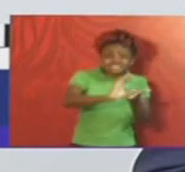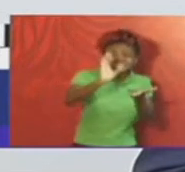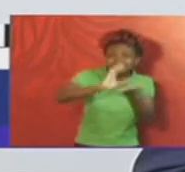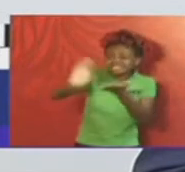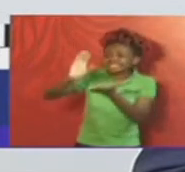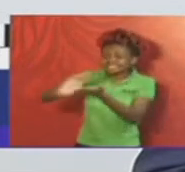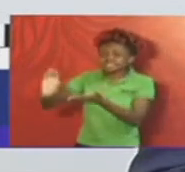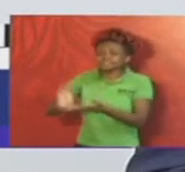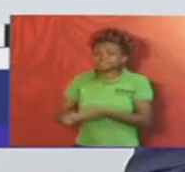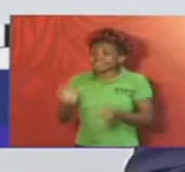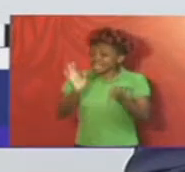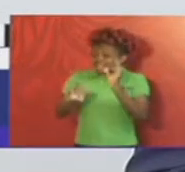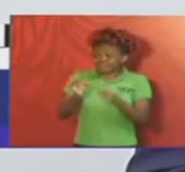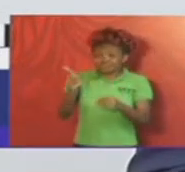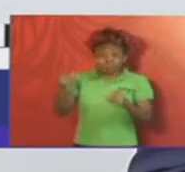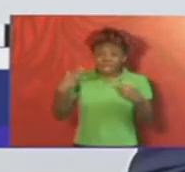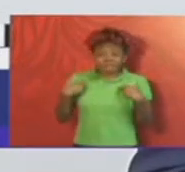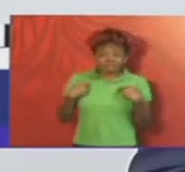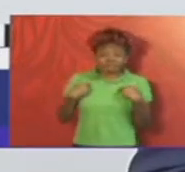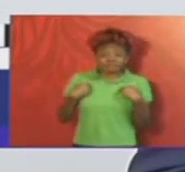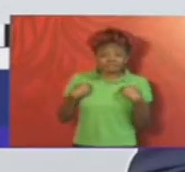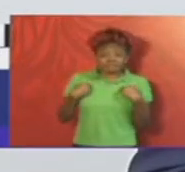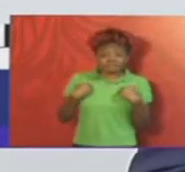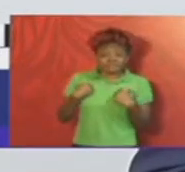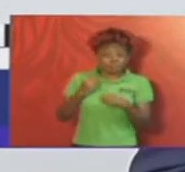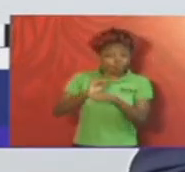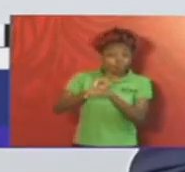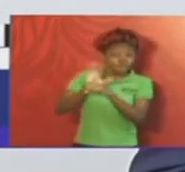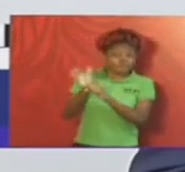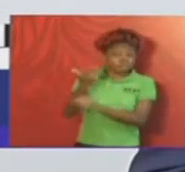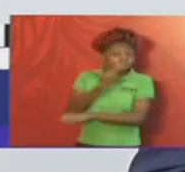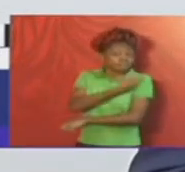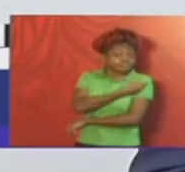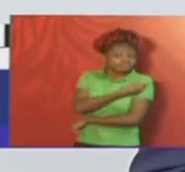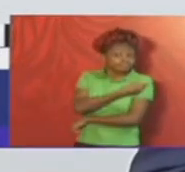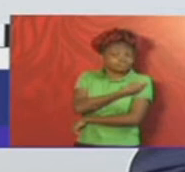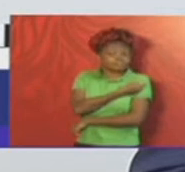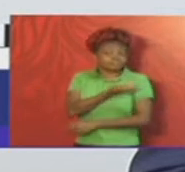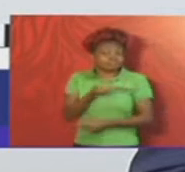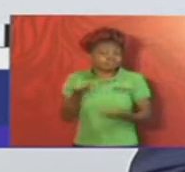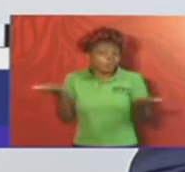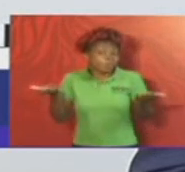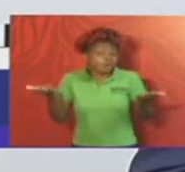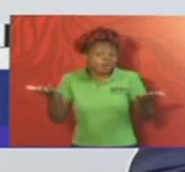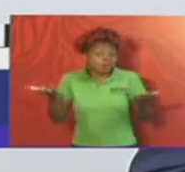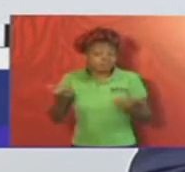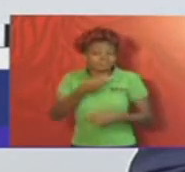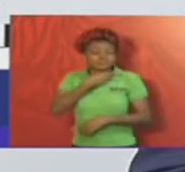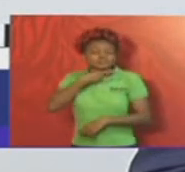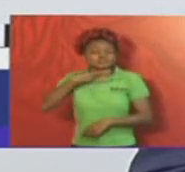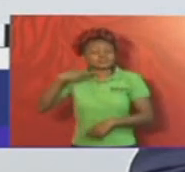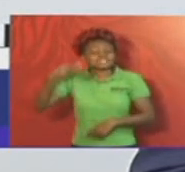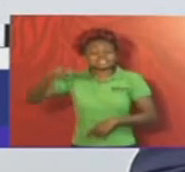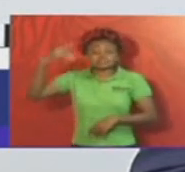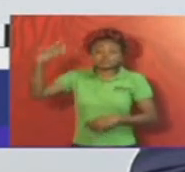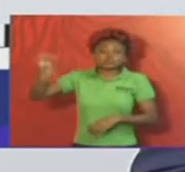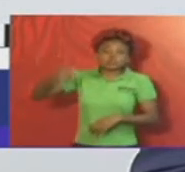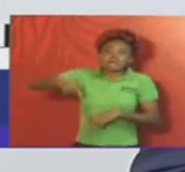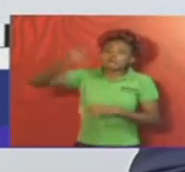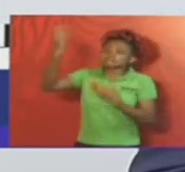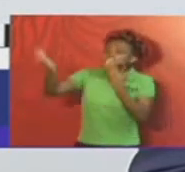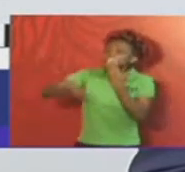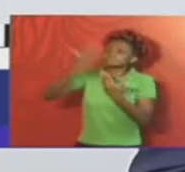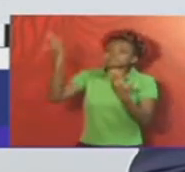You are subjecting yourself as a home, especially if you have elderly, persons with diabetes, or children